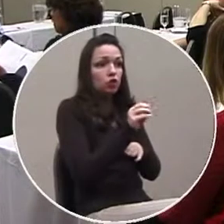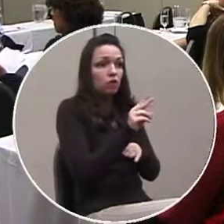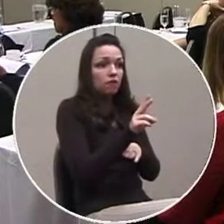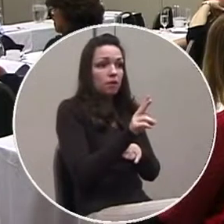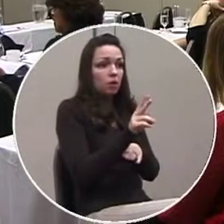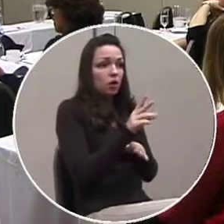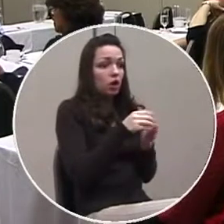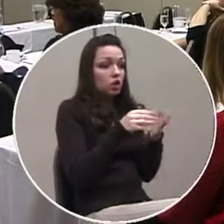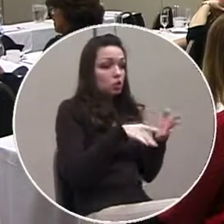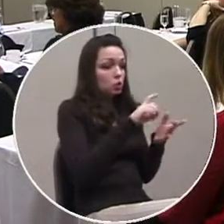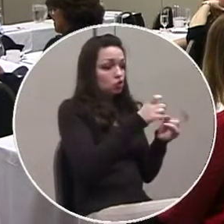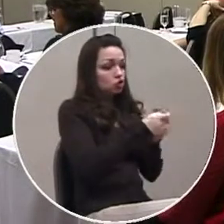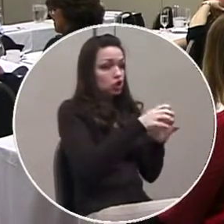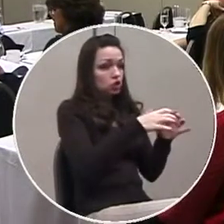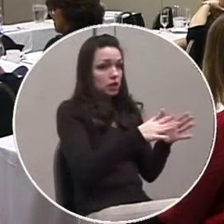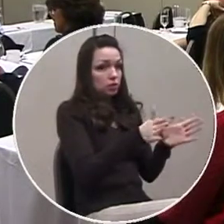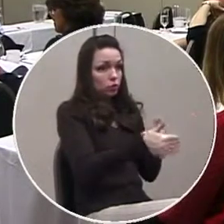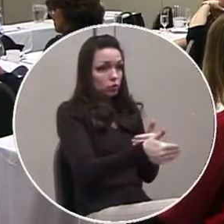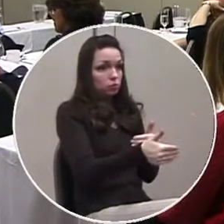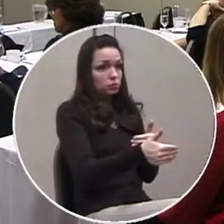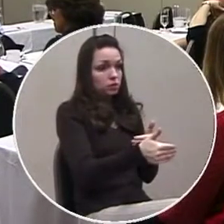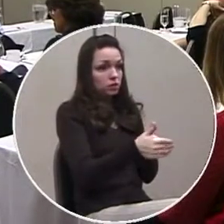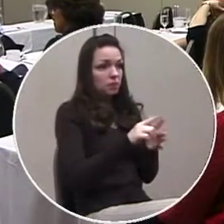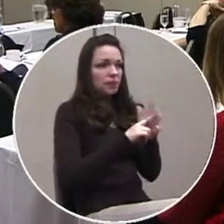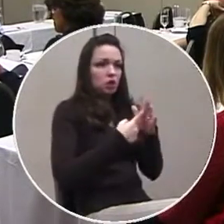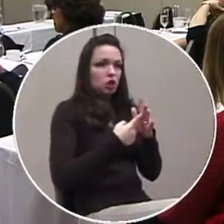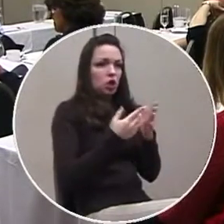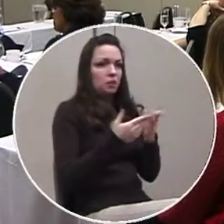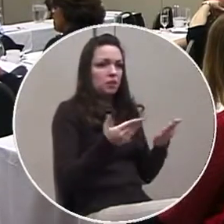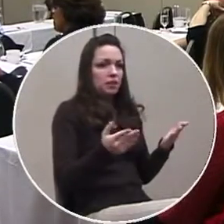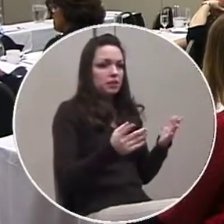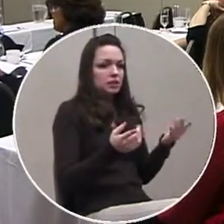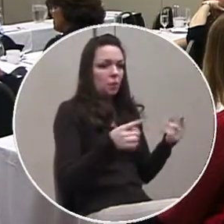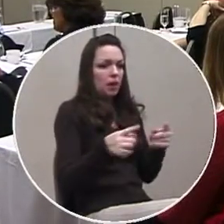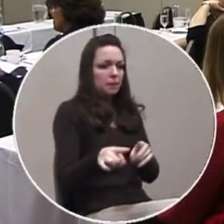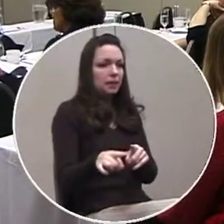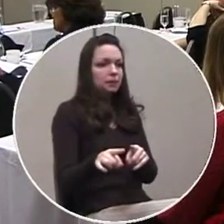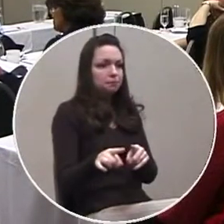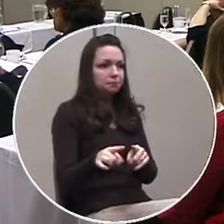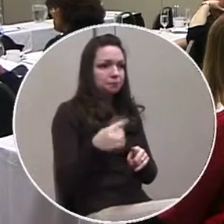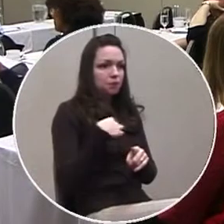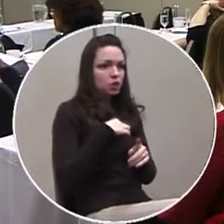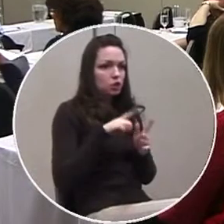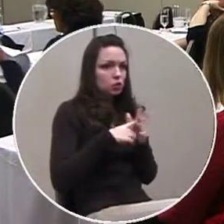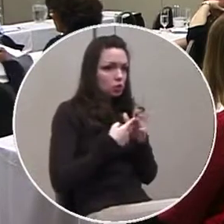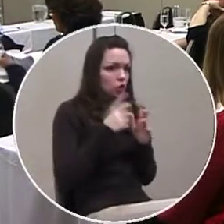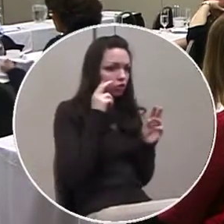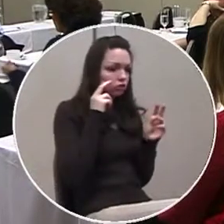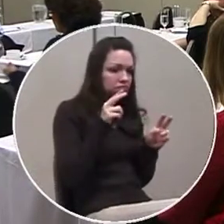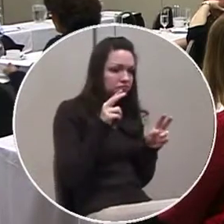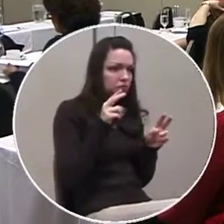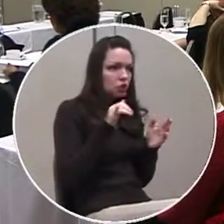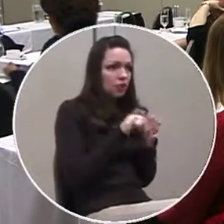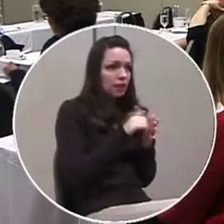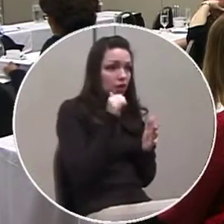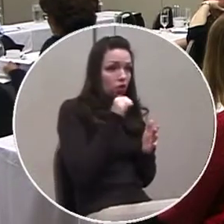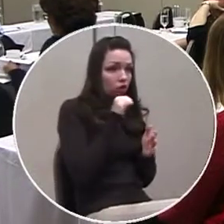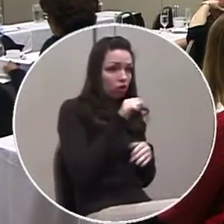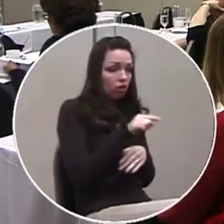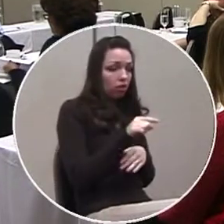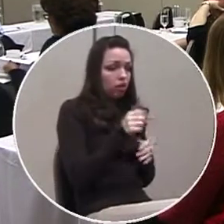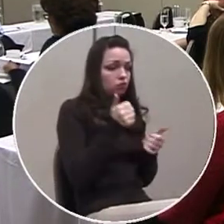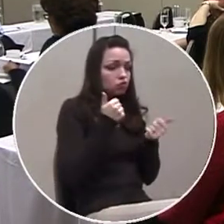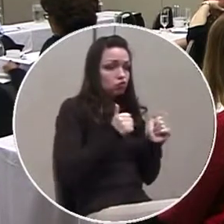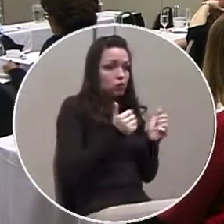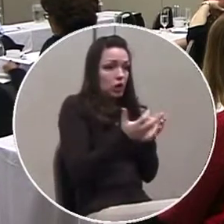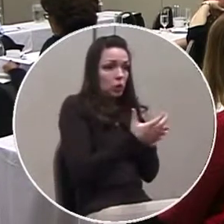classrooms, there started to be things that were happening. So we started to look towards this girl and tried to collect